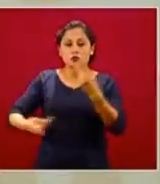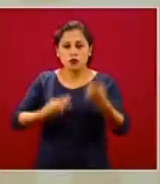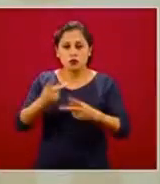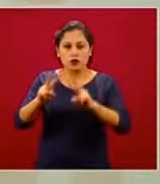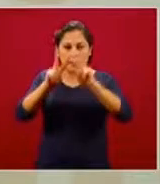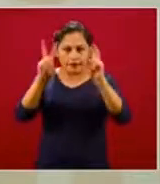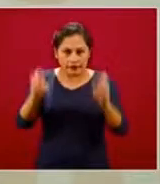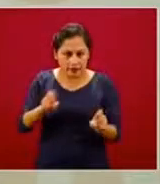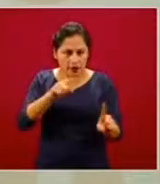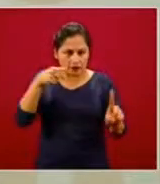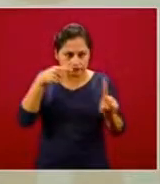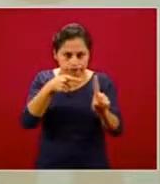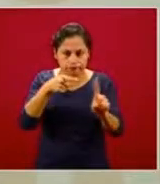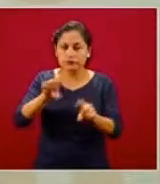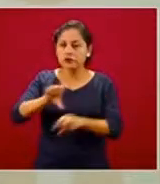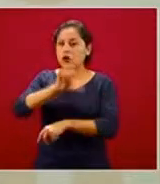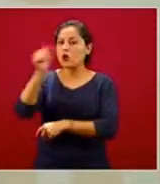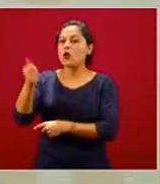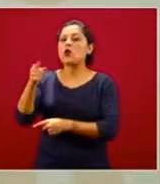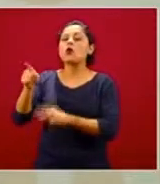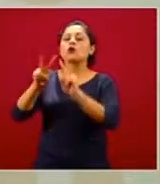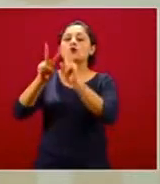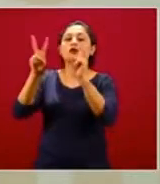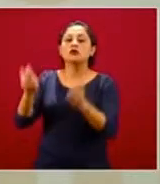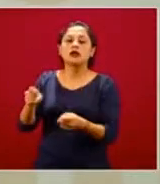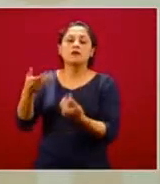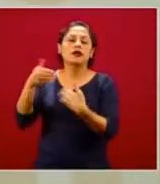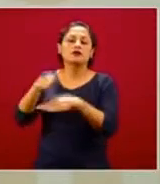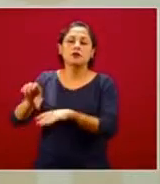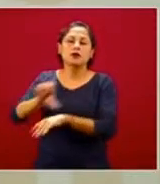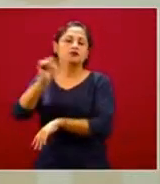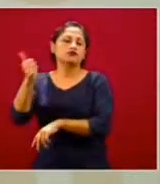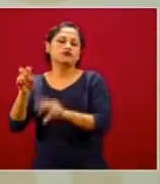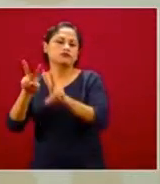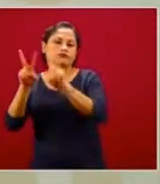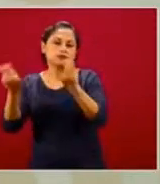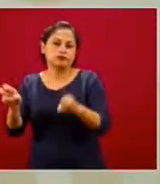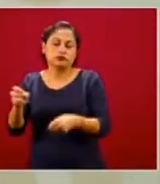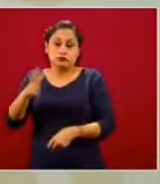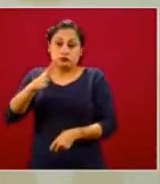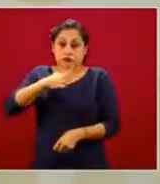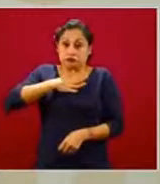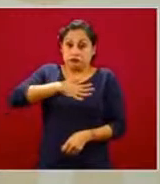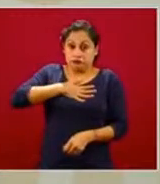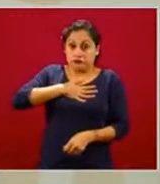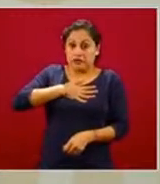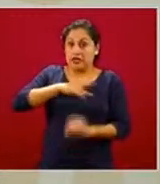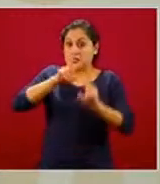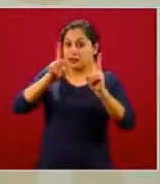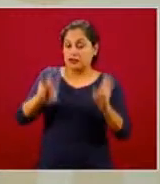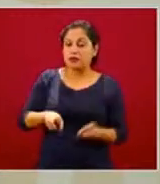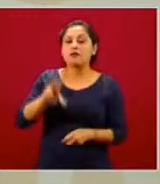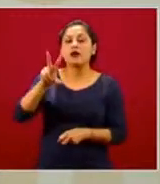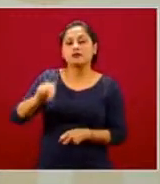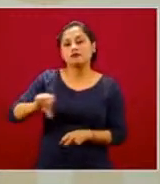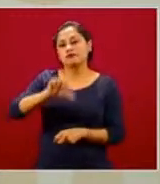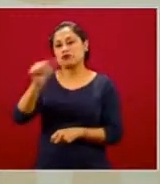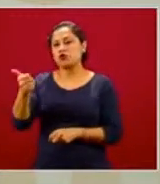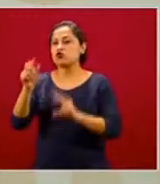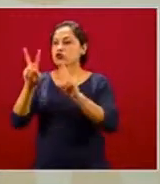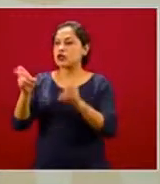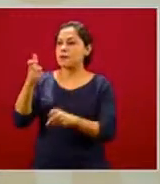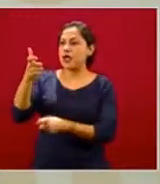In some cases, there was greater interest in specific issues, and other times they had concerned